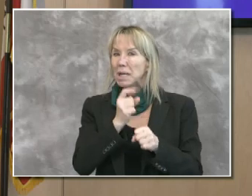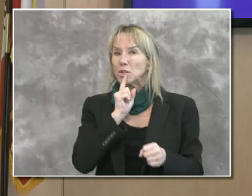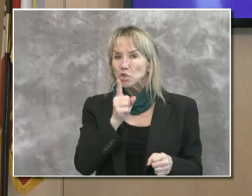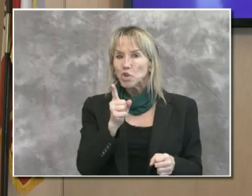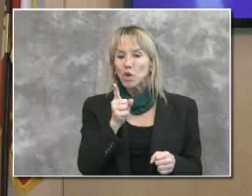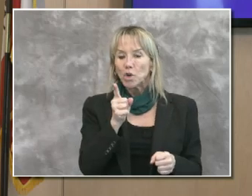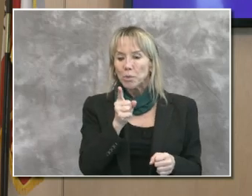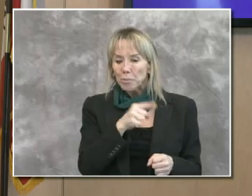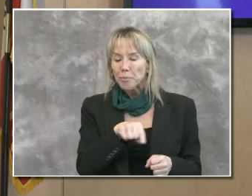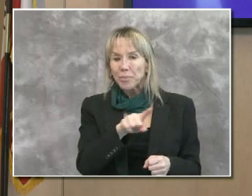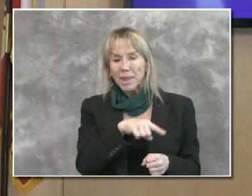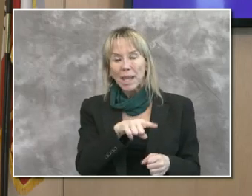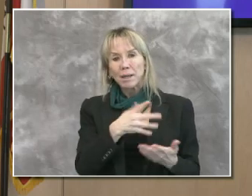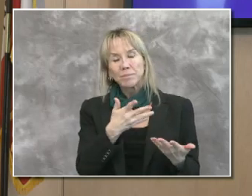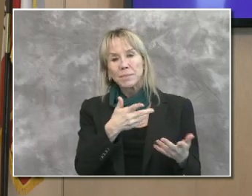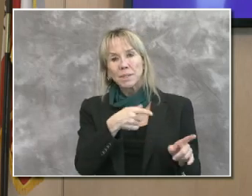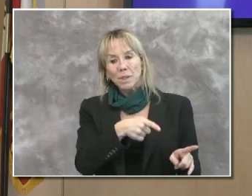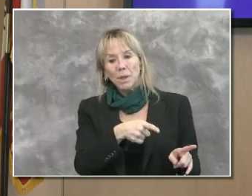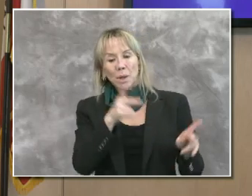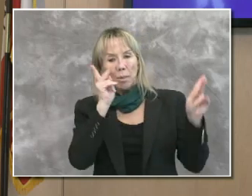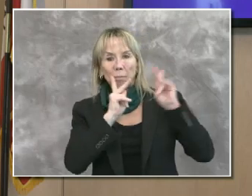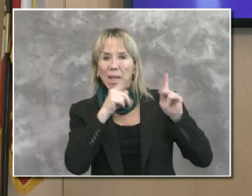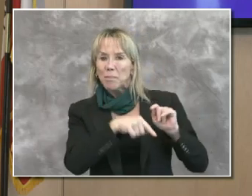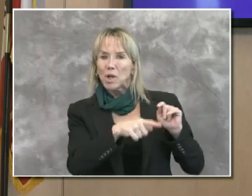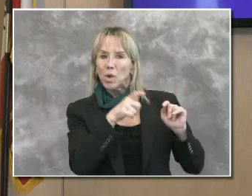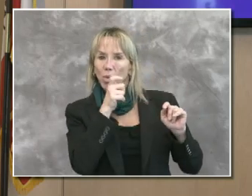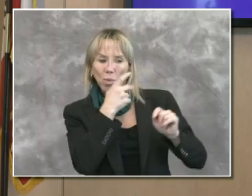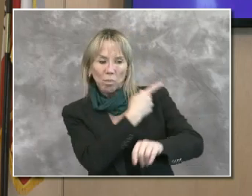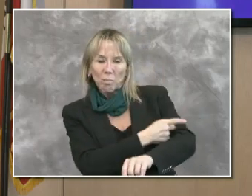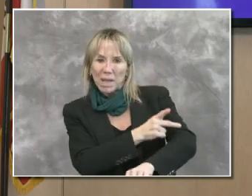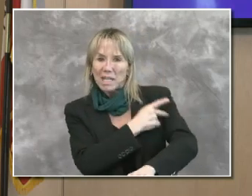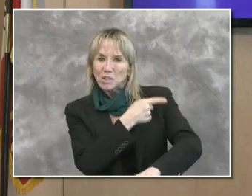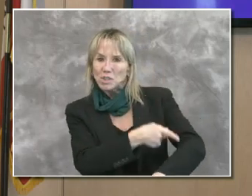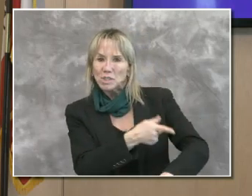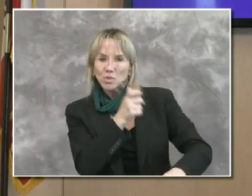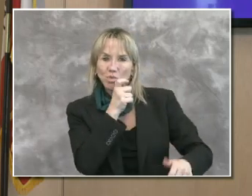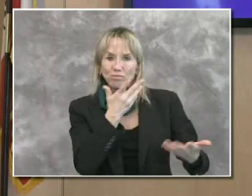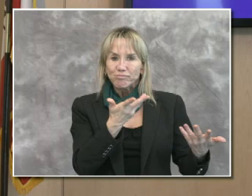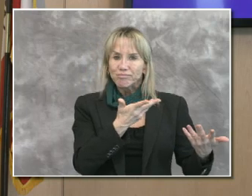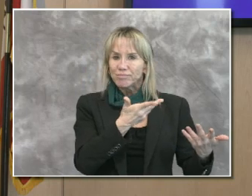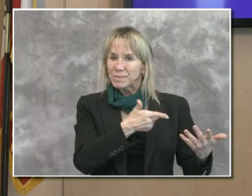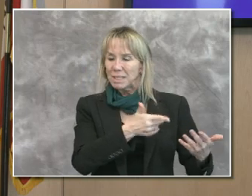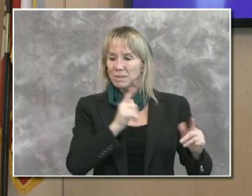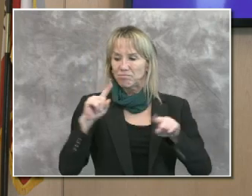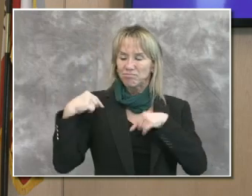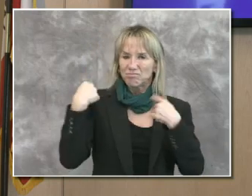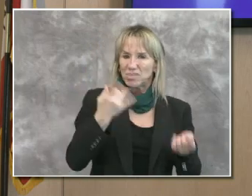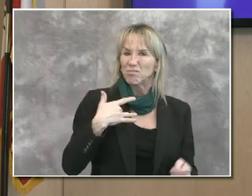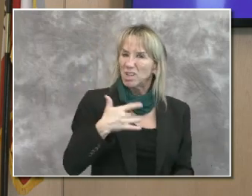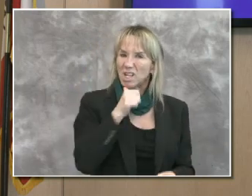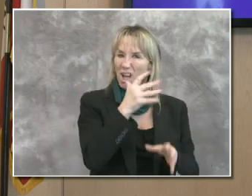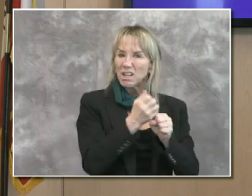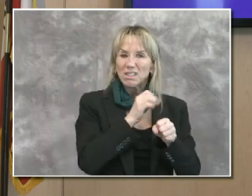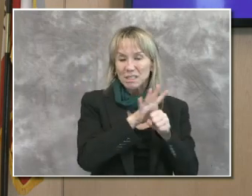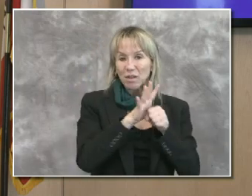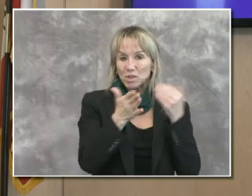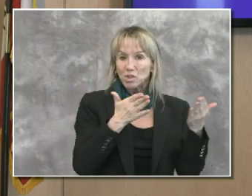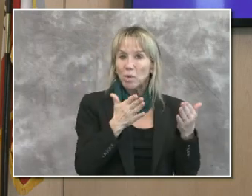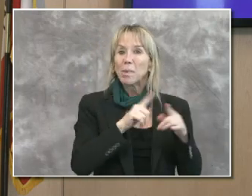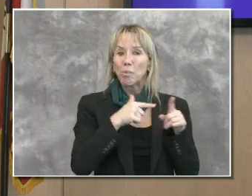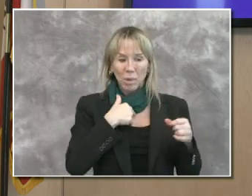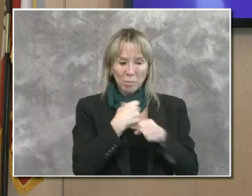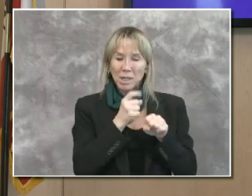their underserved patients are able to get access to testing. We're also working with skilled